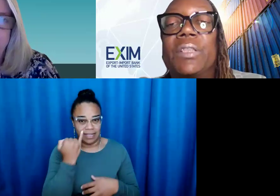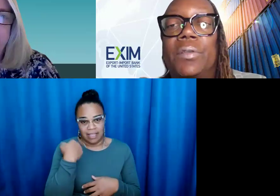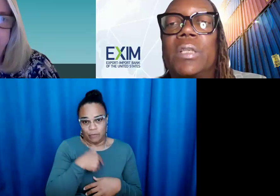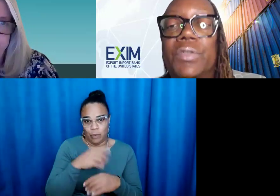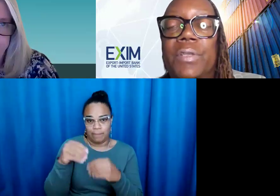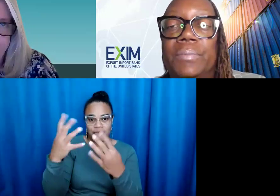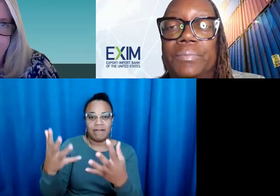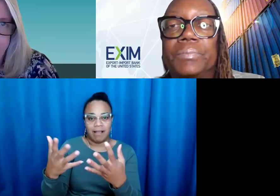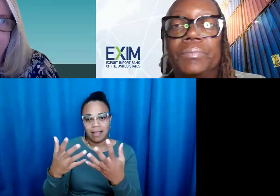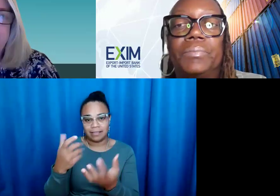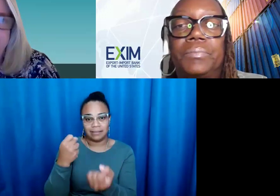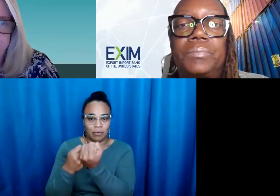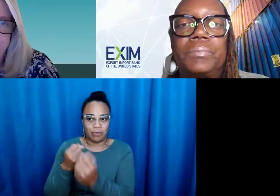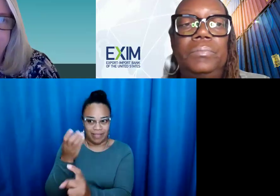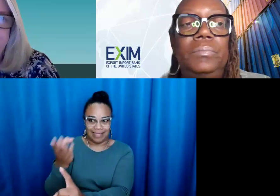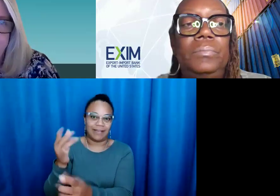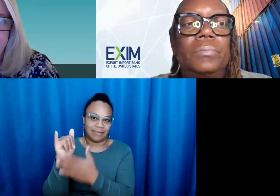in a particular country.